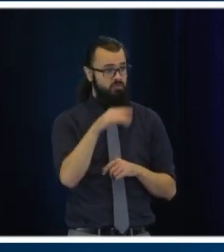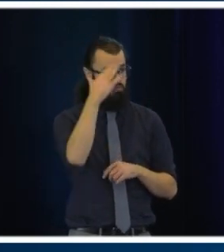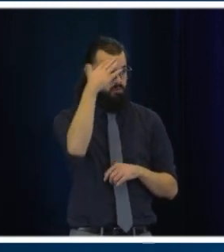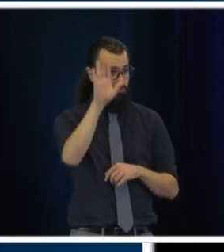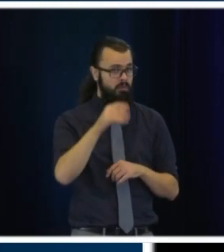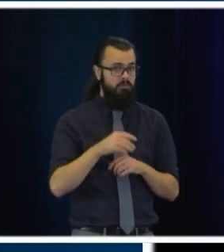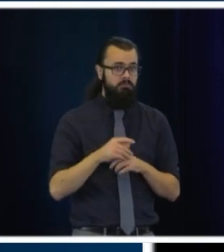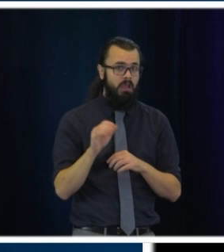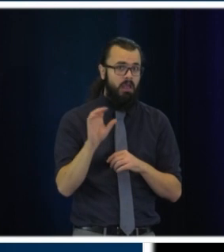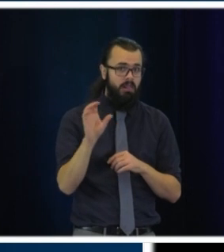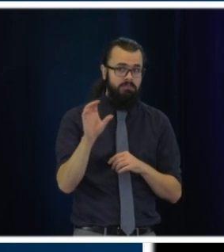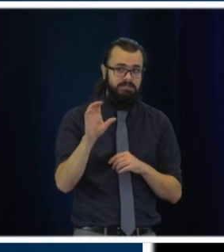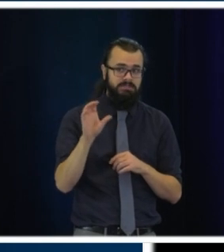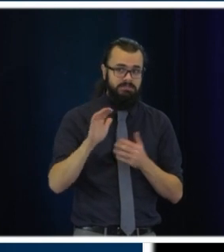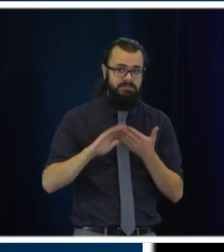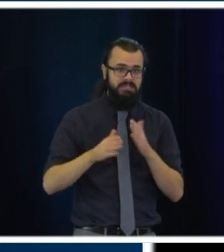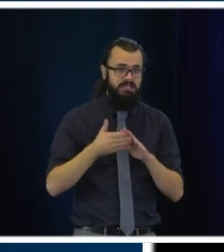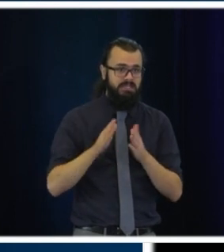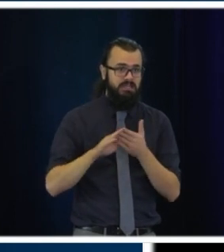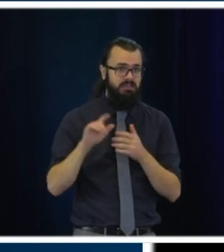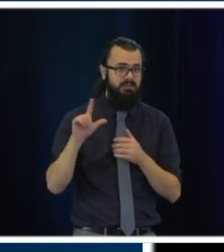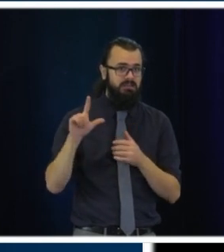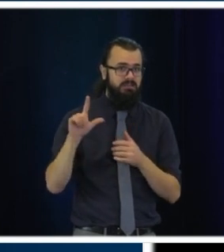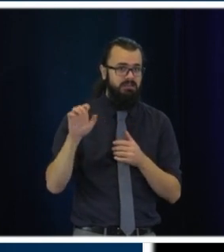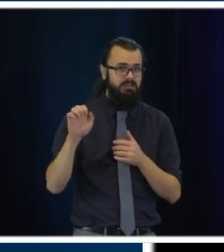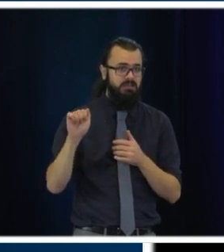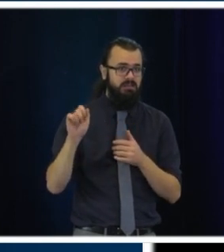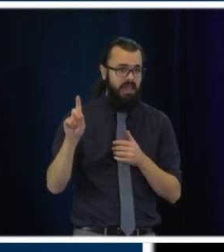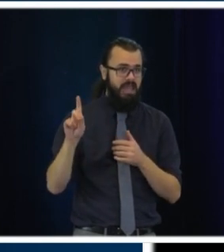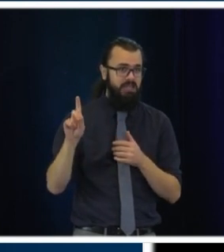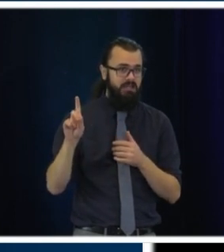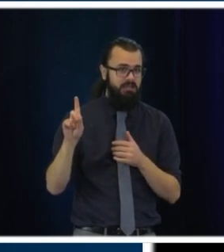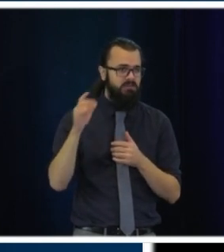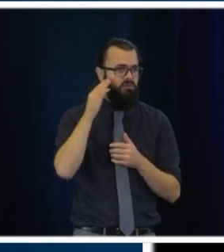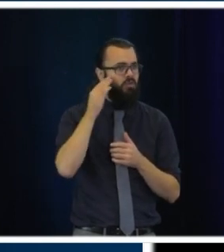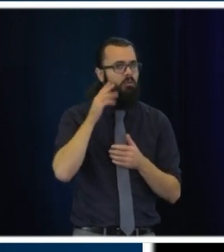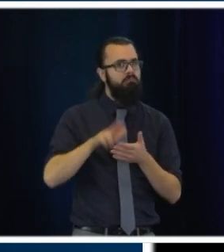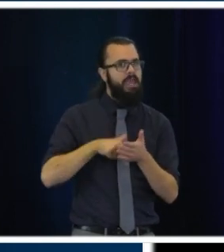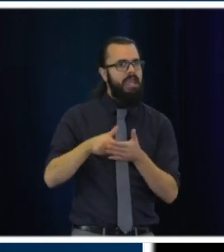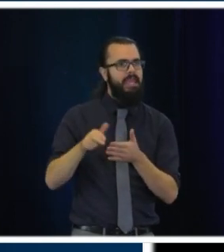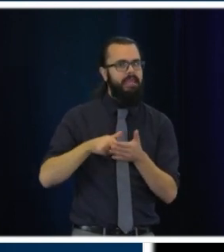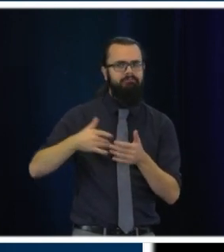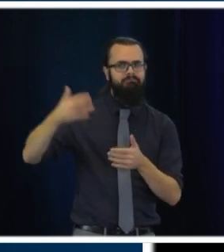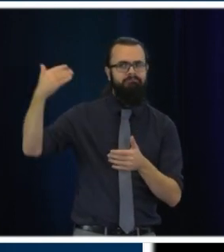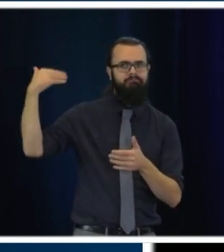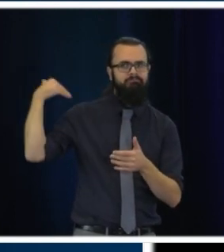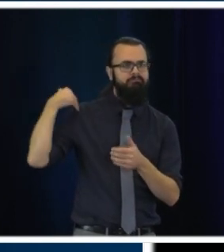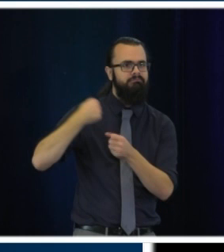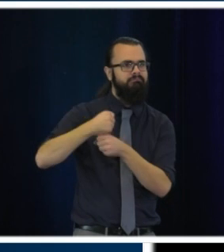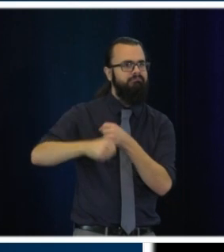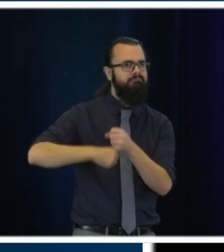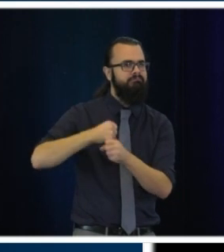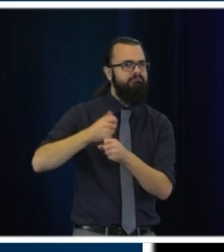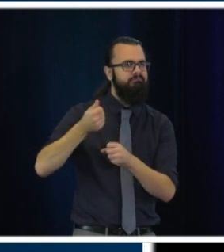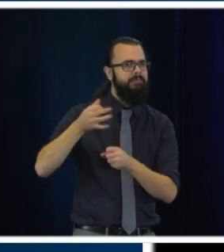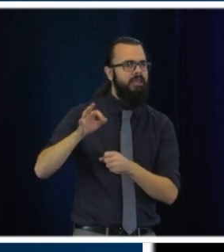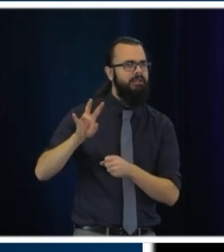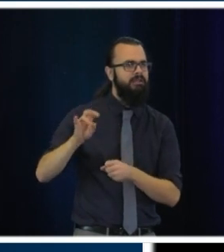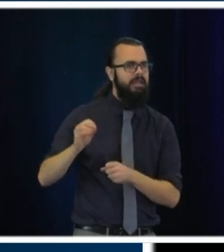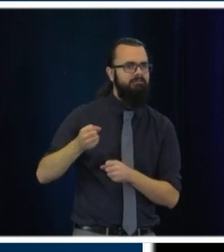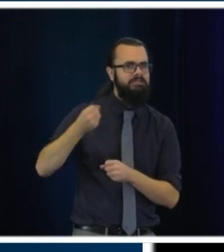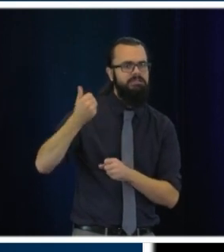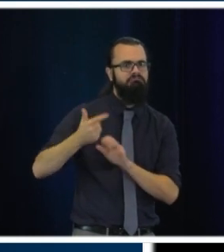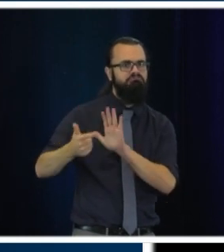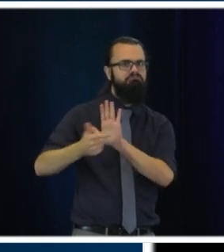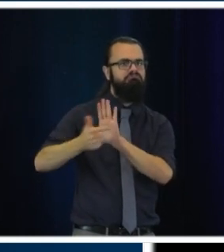city of Columbus. Now, lead was banned in paint back in the late 70s. But we still have